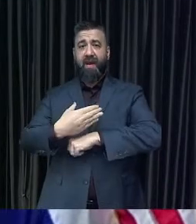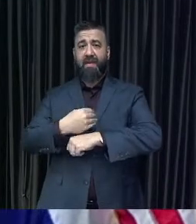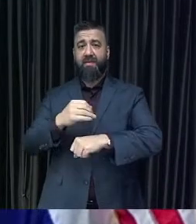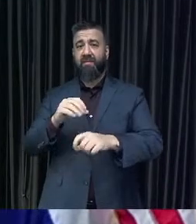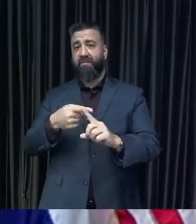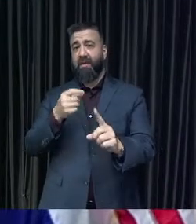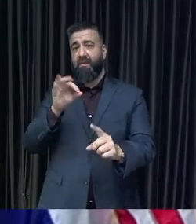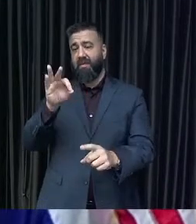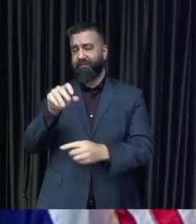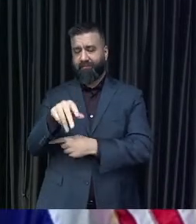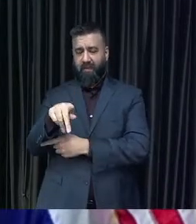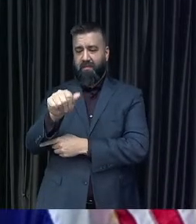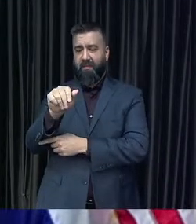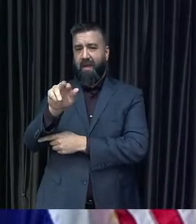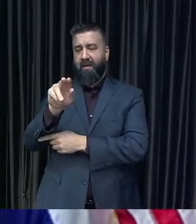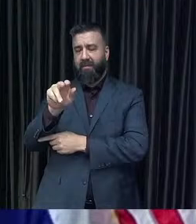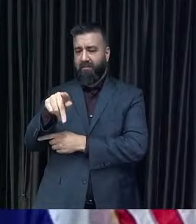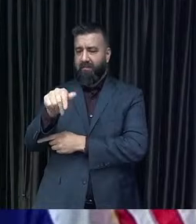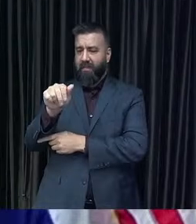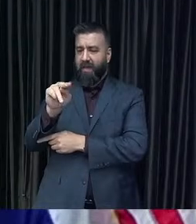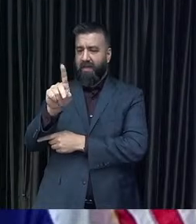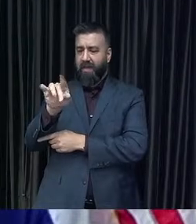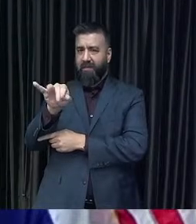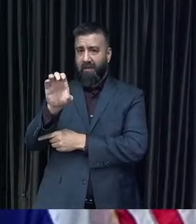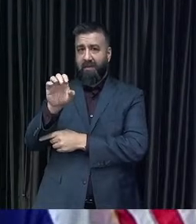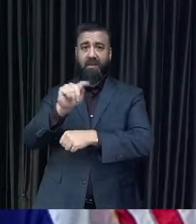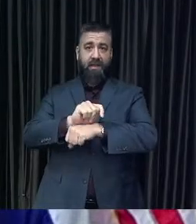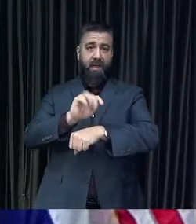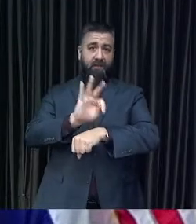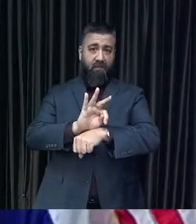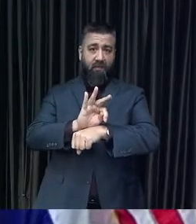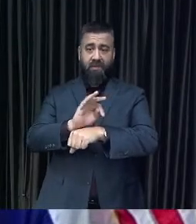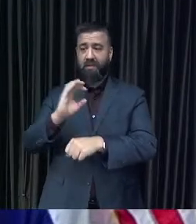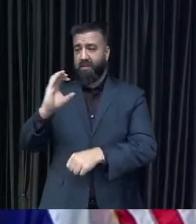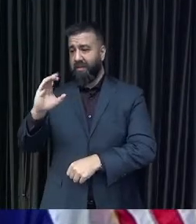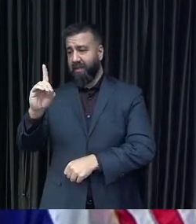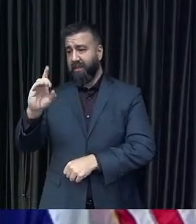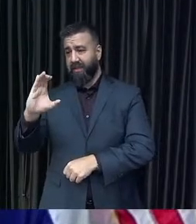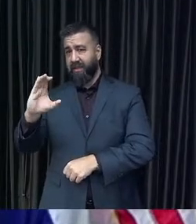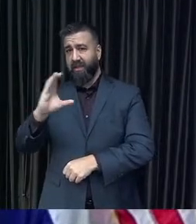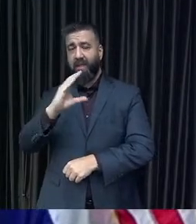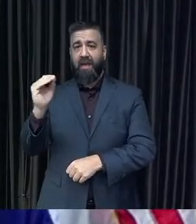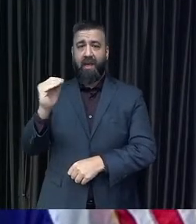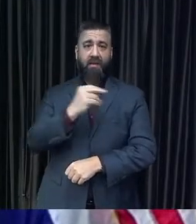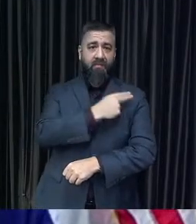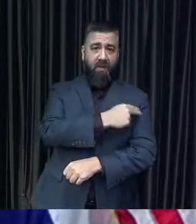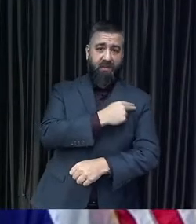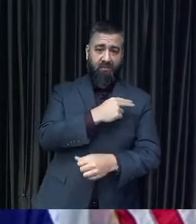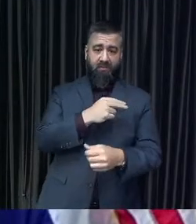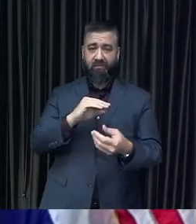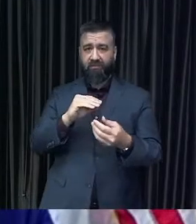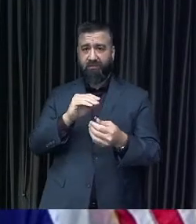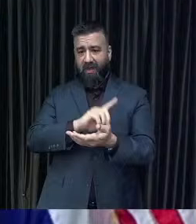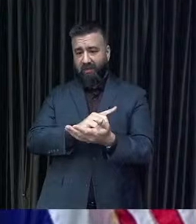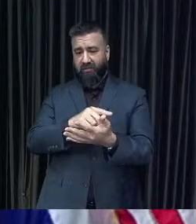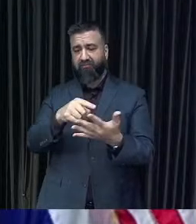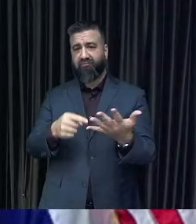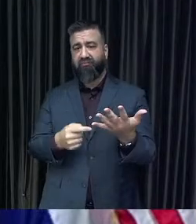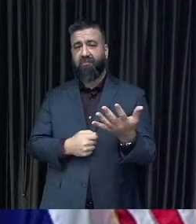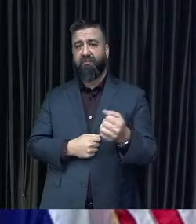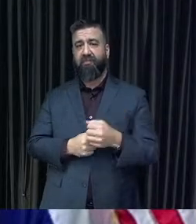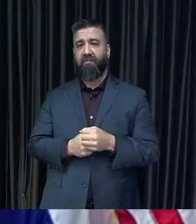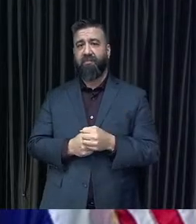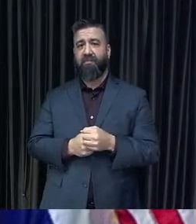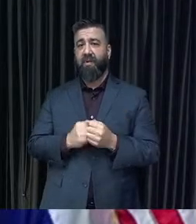the CDC, and the St. Louis County Public Health Department. They all will be watching hospital admissions, ICU